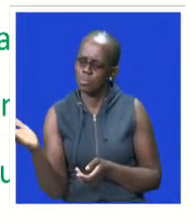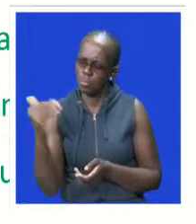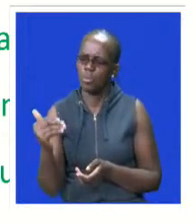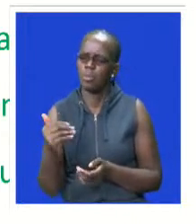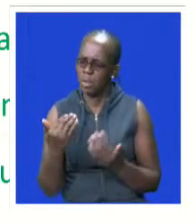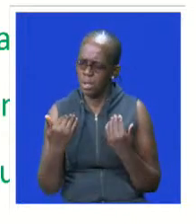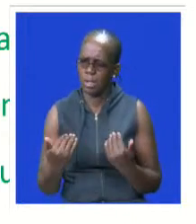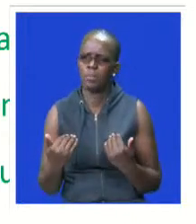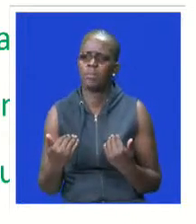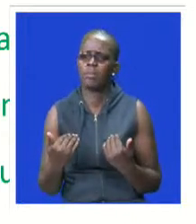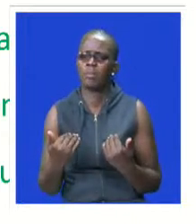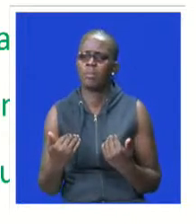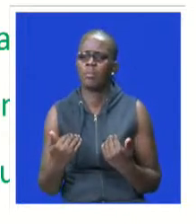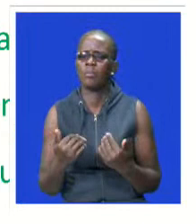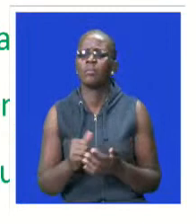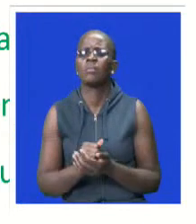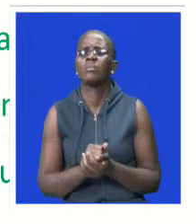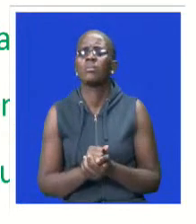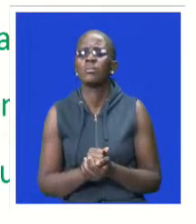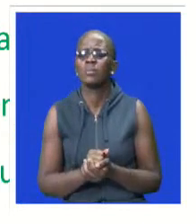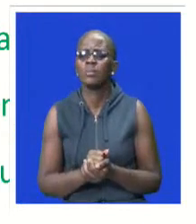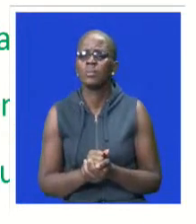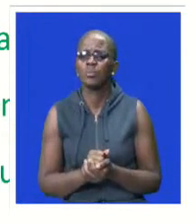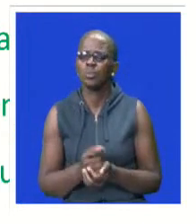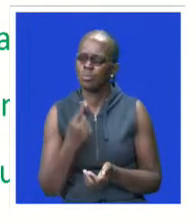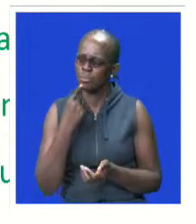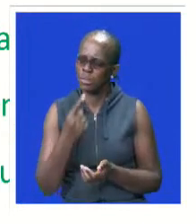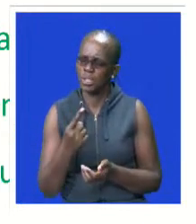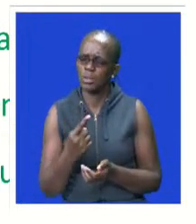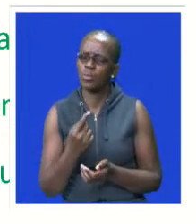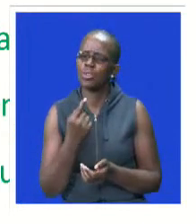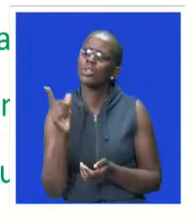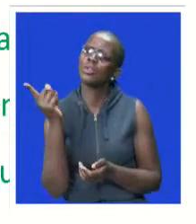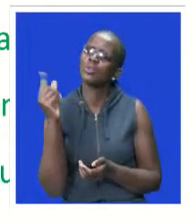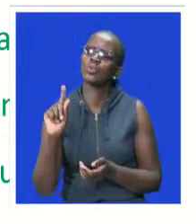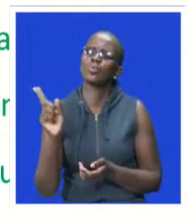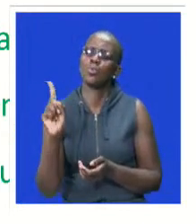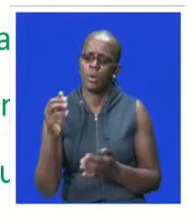word call me right here is a command. It's telling you